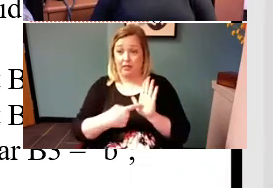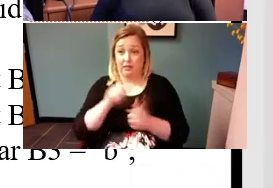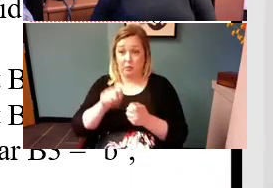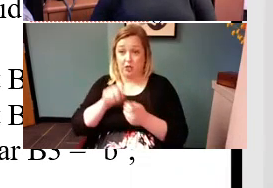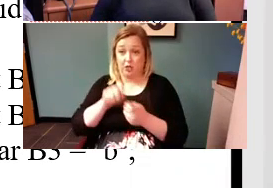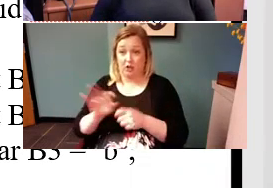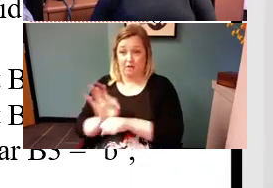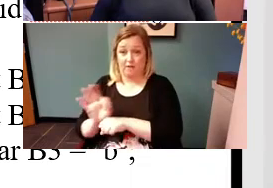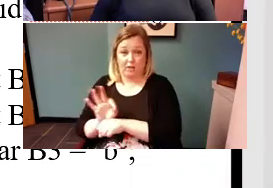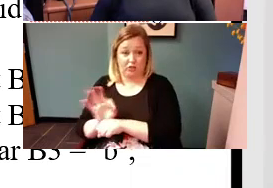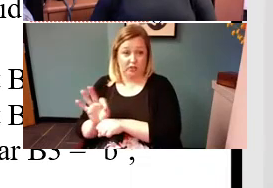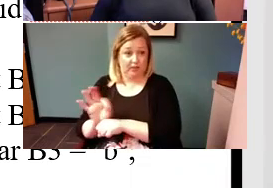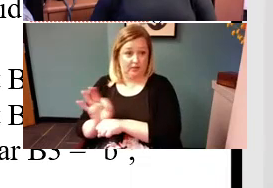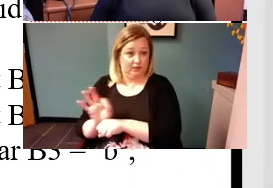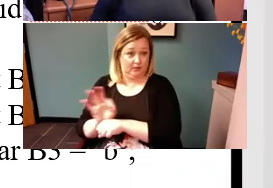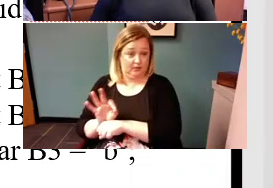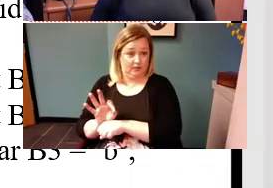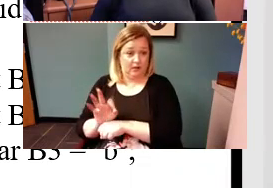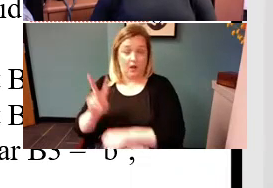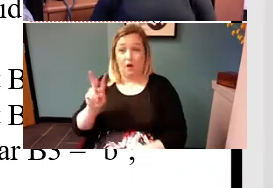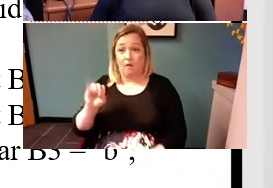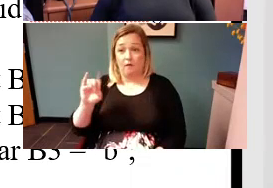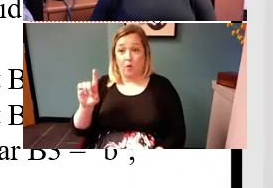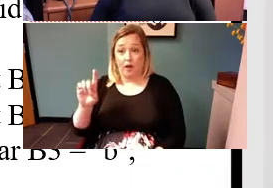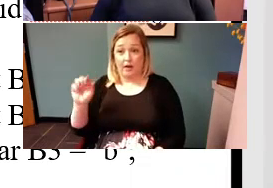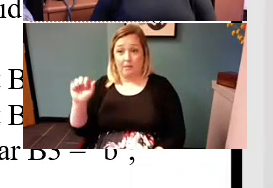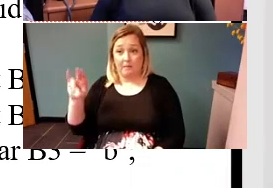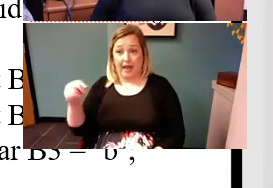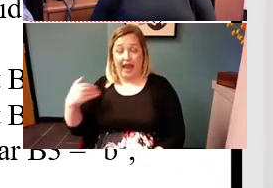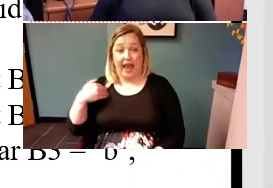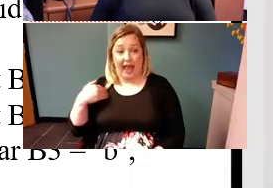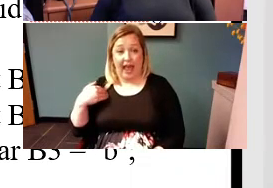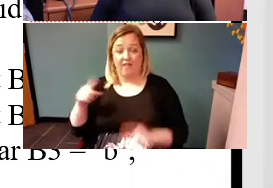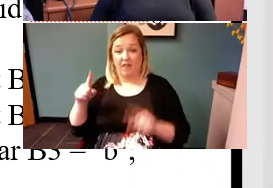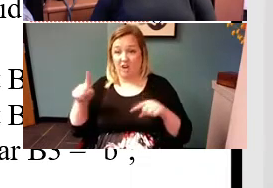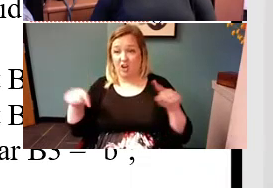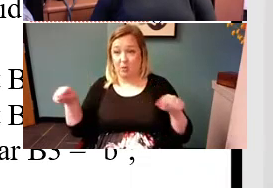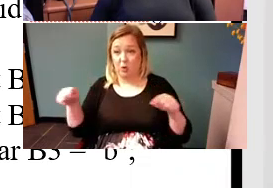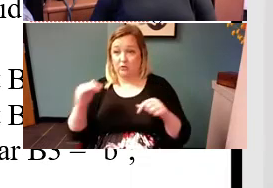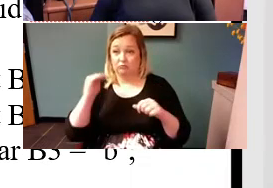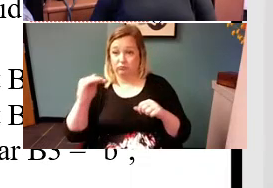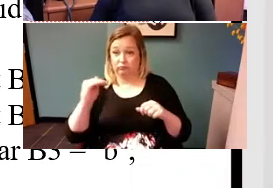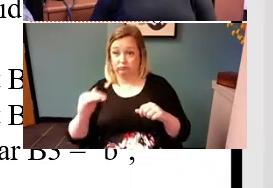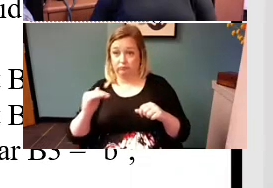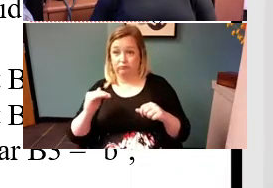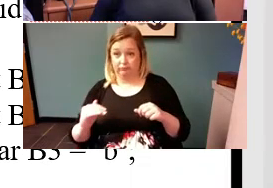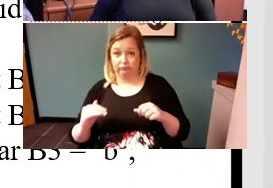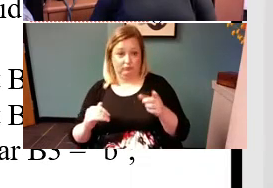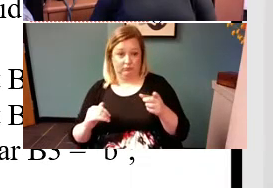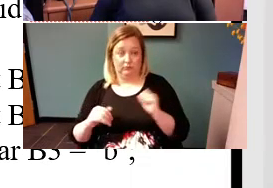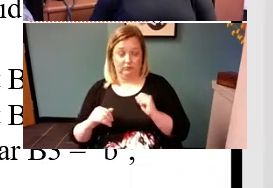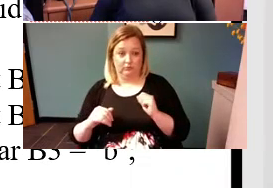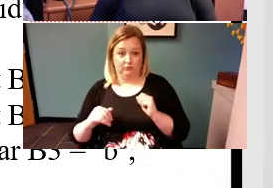void main, we have these three variables, M1, M2, and M3, all declared to 10, 20, and M. This calls a function